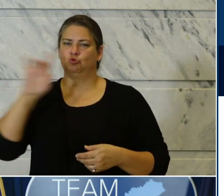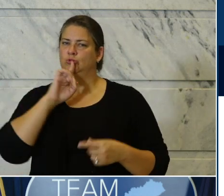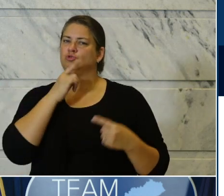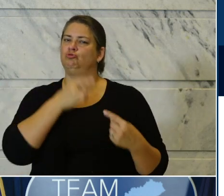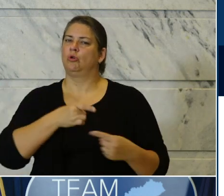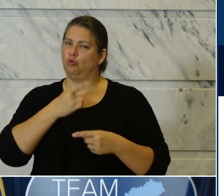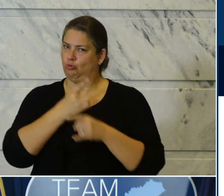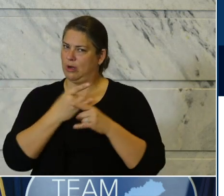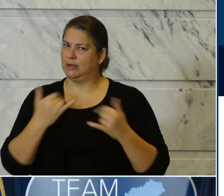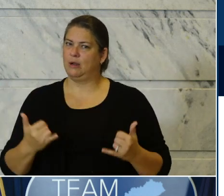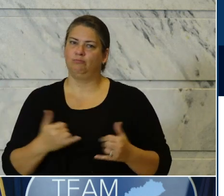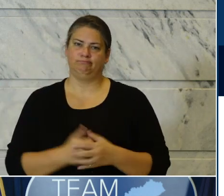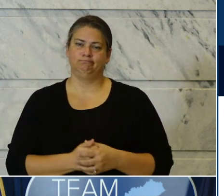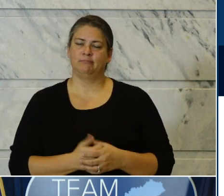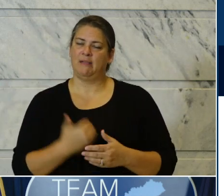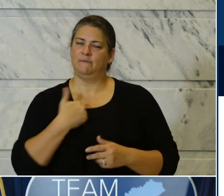struggling.